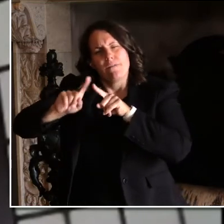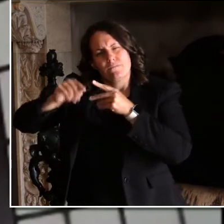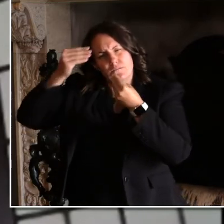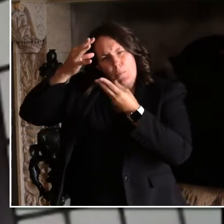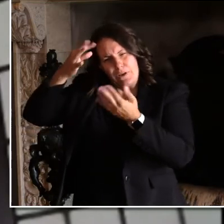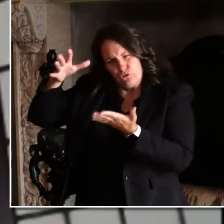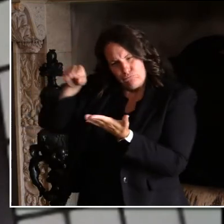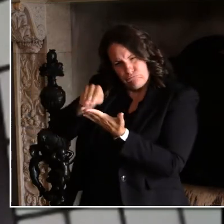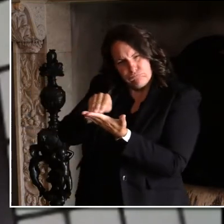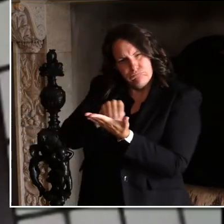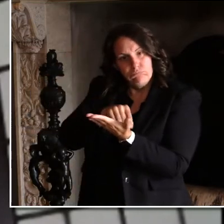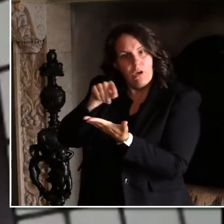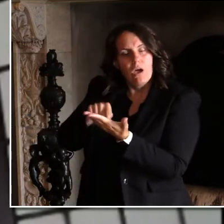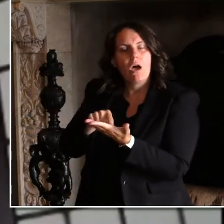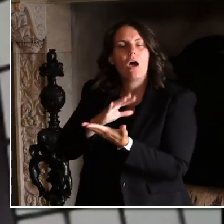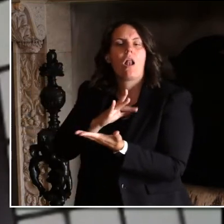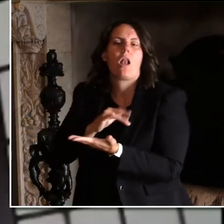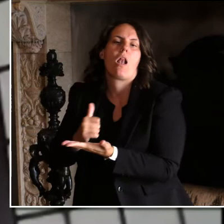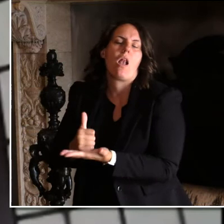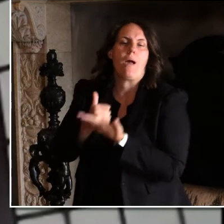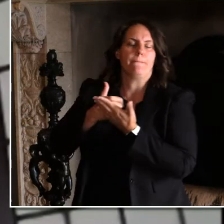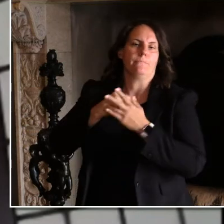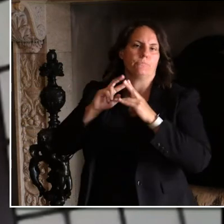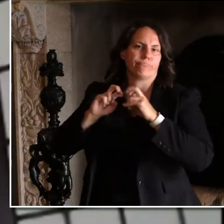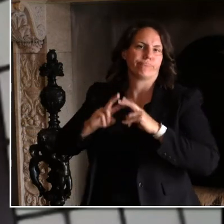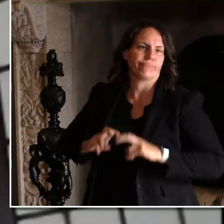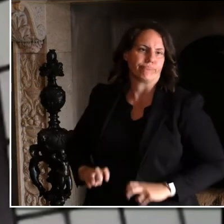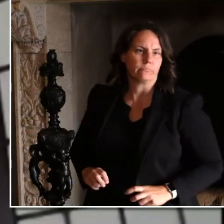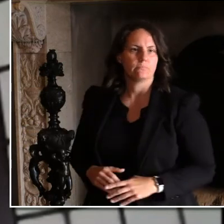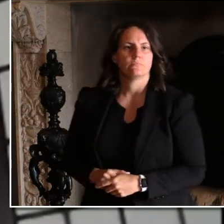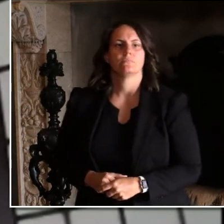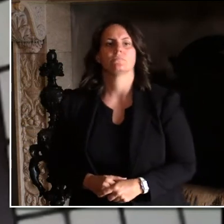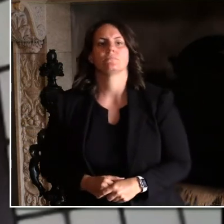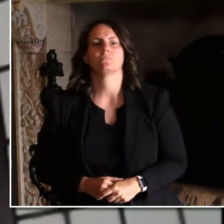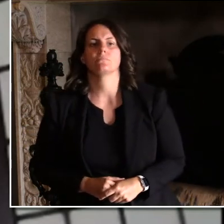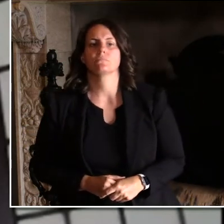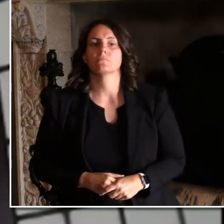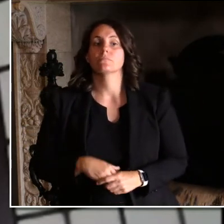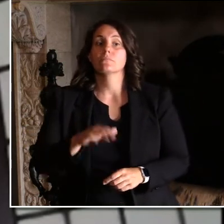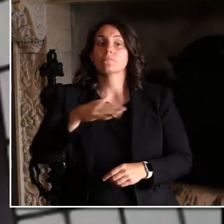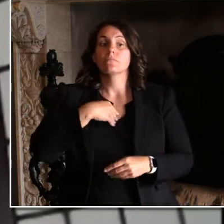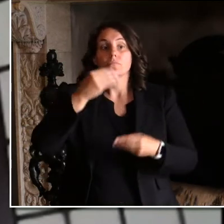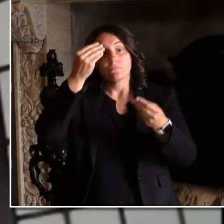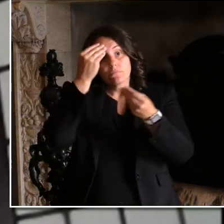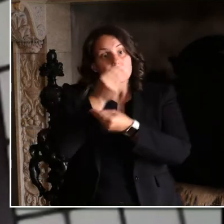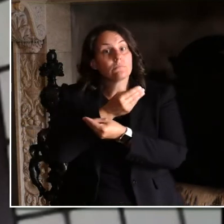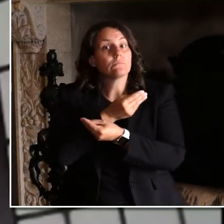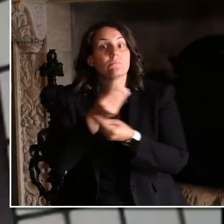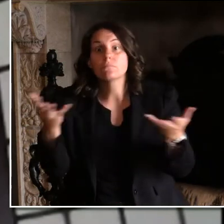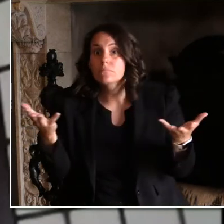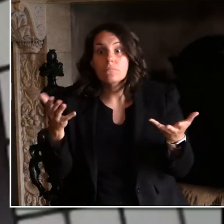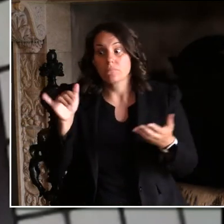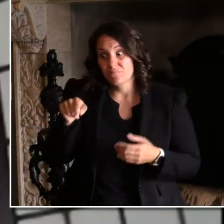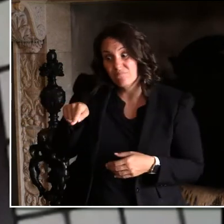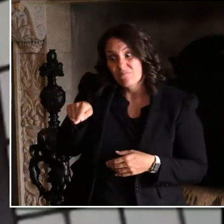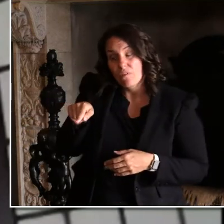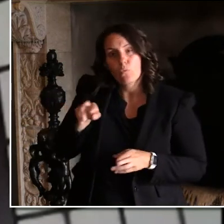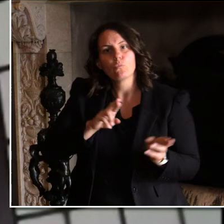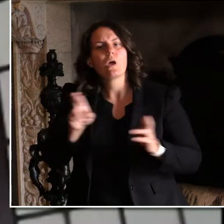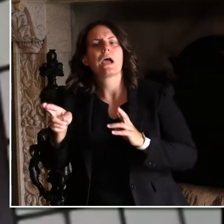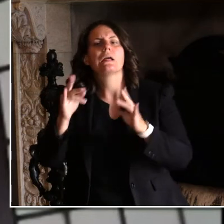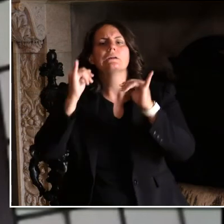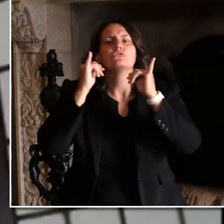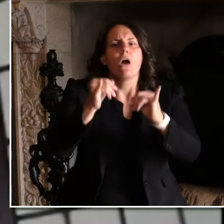about how to effectively self-isolate and ask you questions that would help them provide you with the resources you might need as